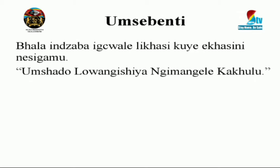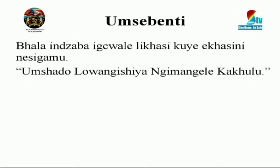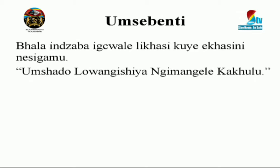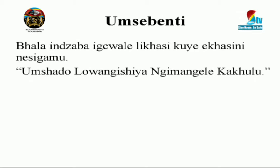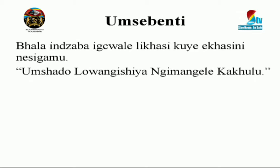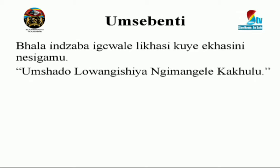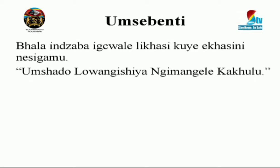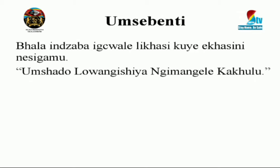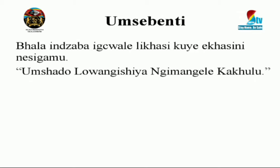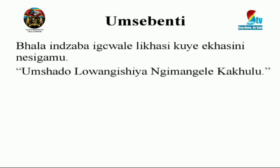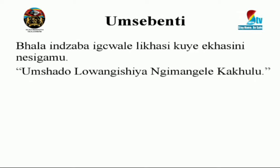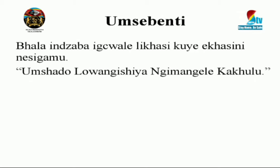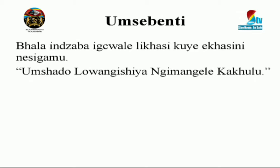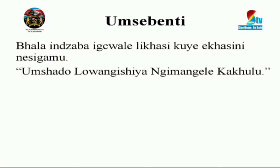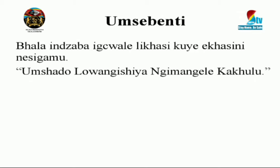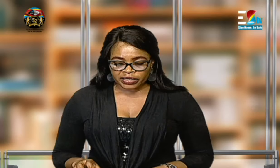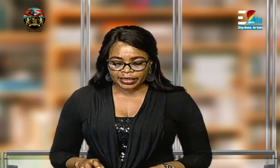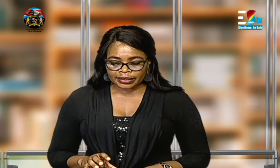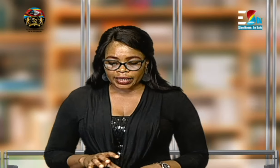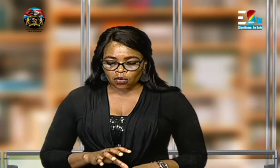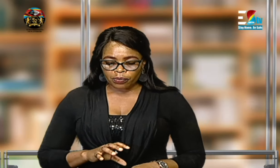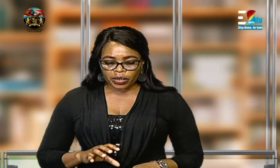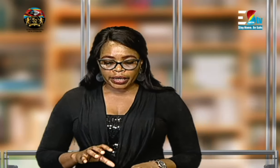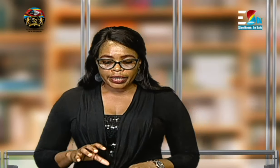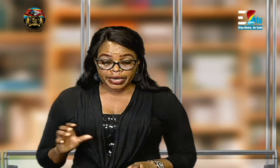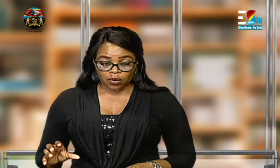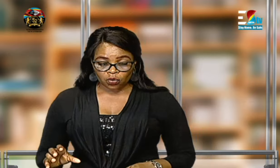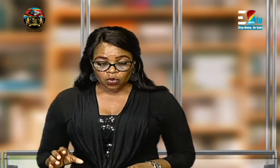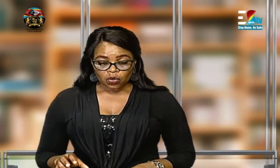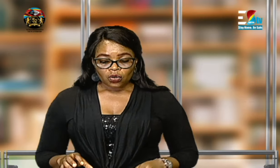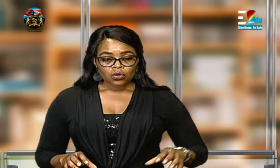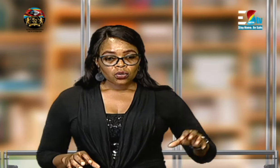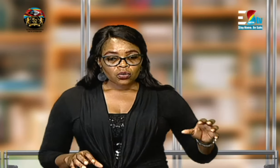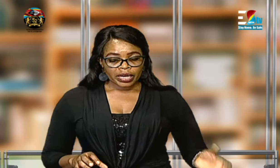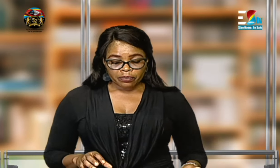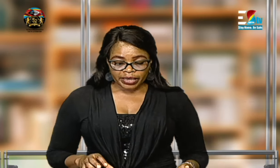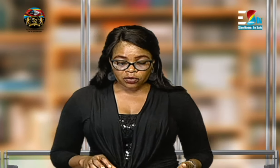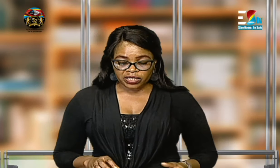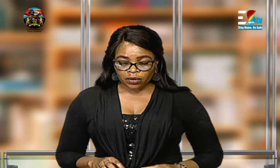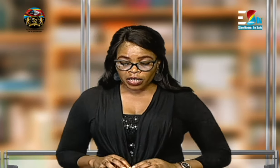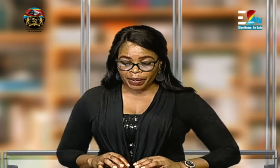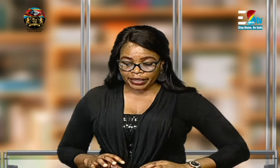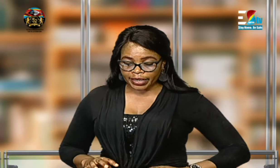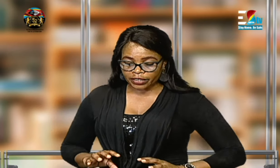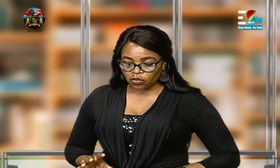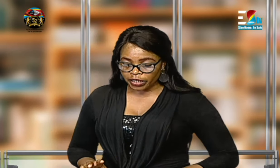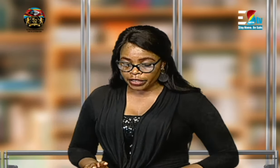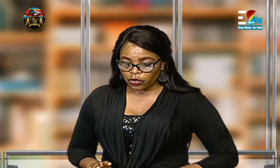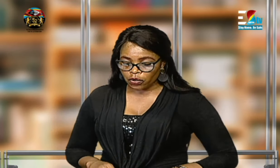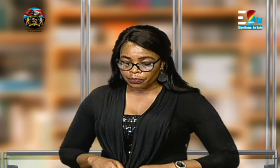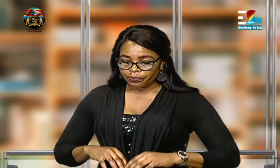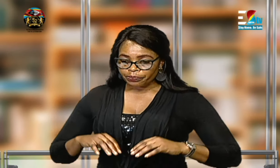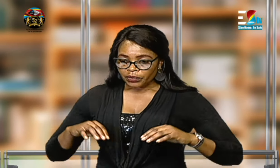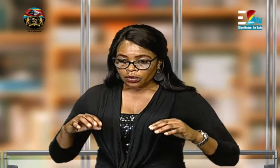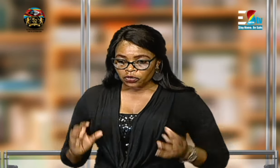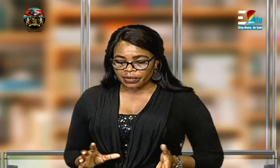ngisa koqoda nje bengishito ukuthi ngicela ubuke naku uyangibukela ukuthi yakho ibhaleke kahle tikhona